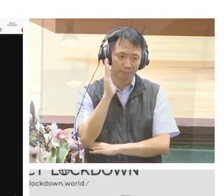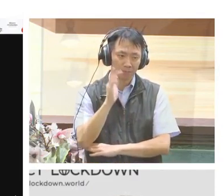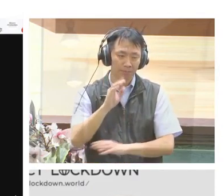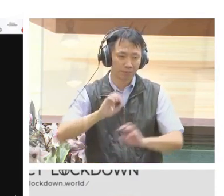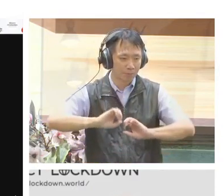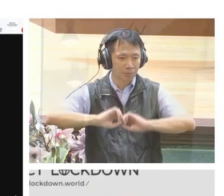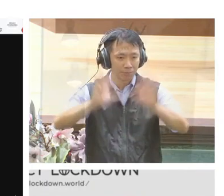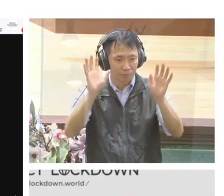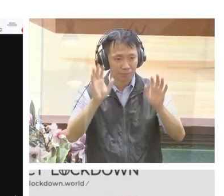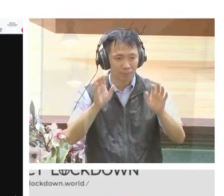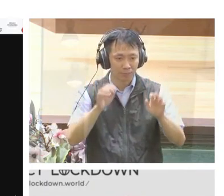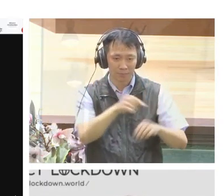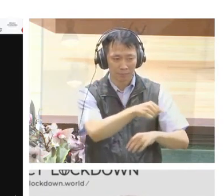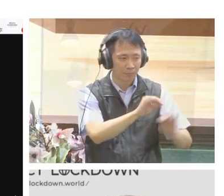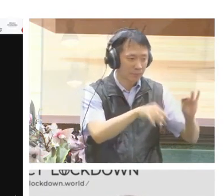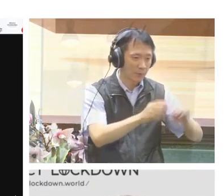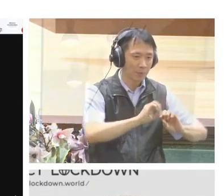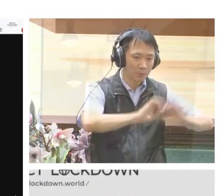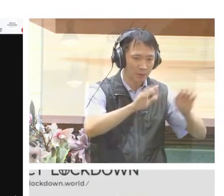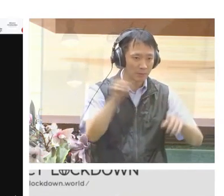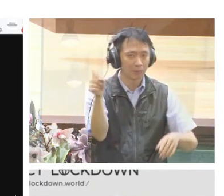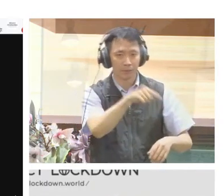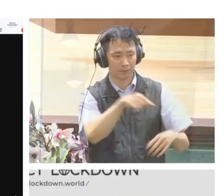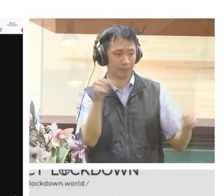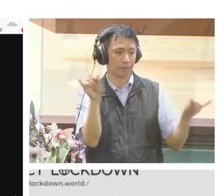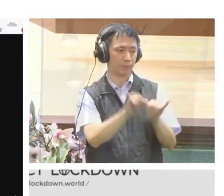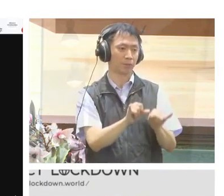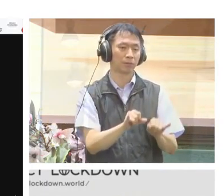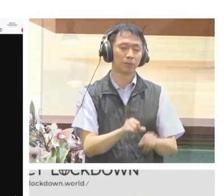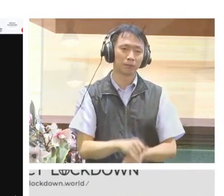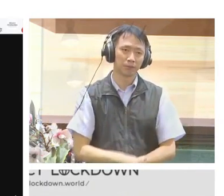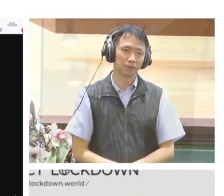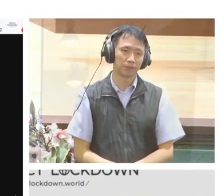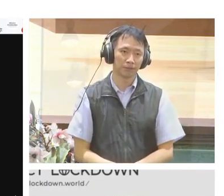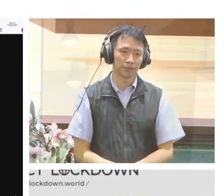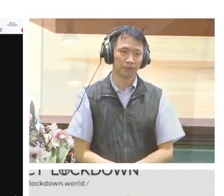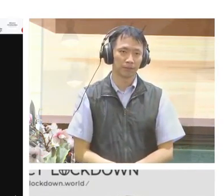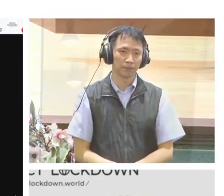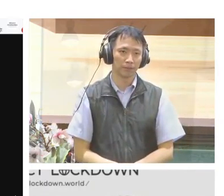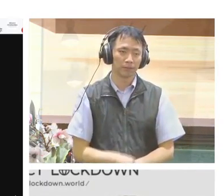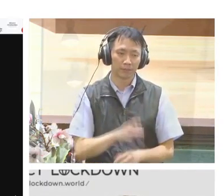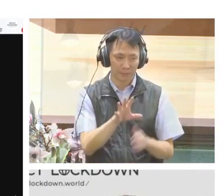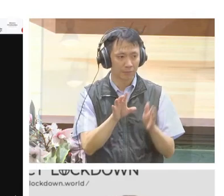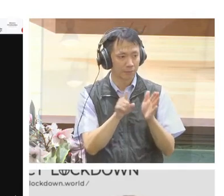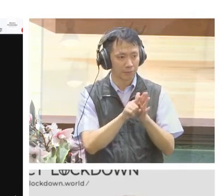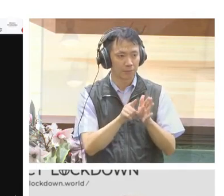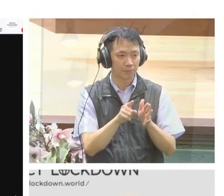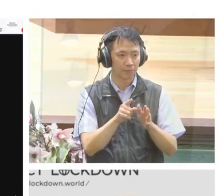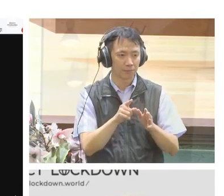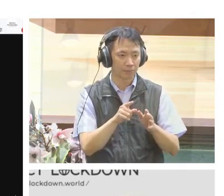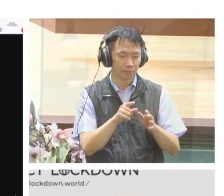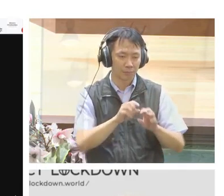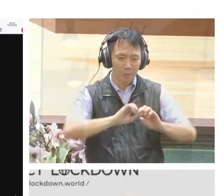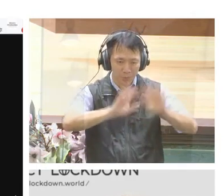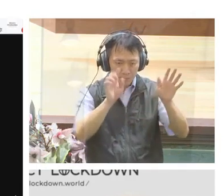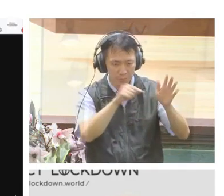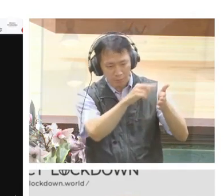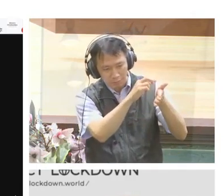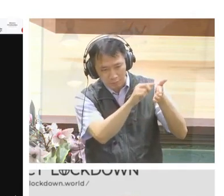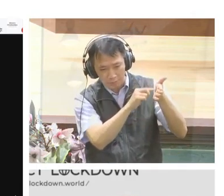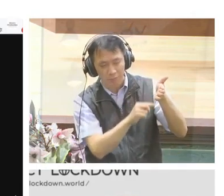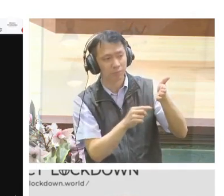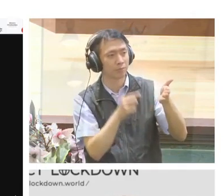the post or within multiple sources. Sometimes there's ambiguity, so it's not clear about what